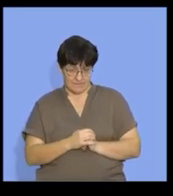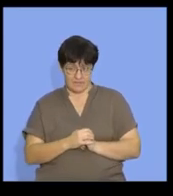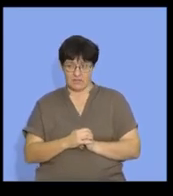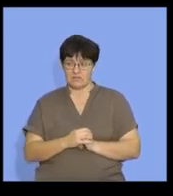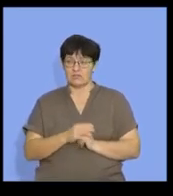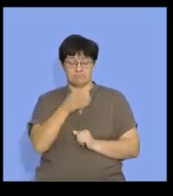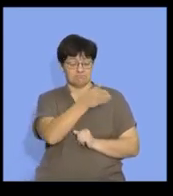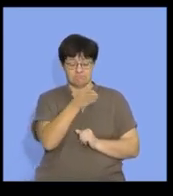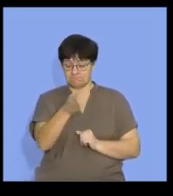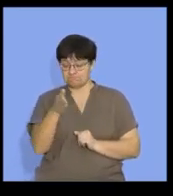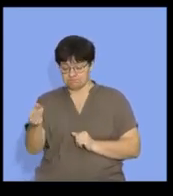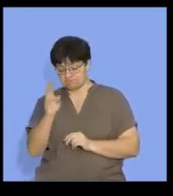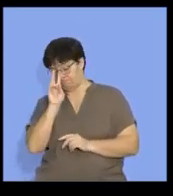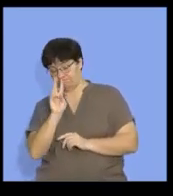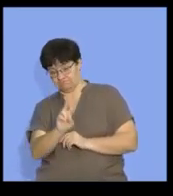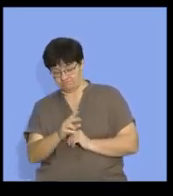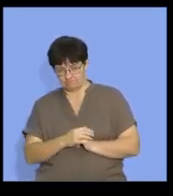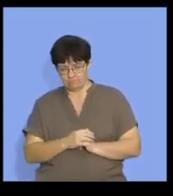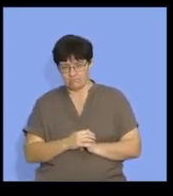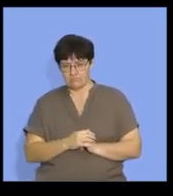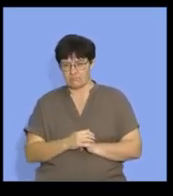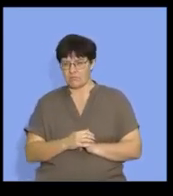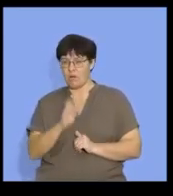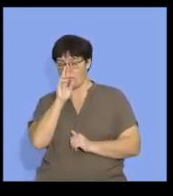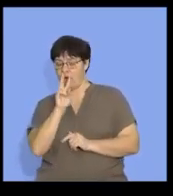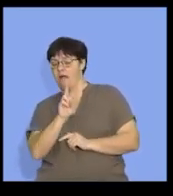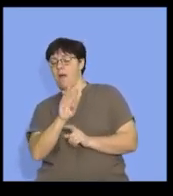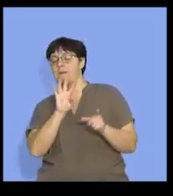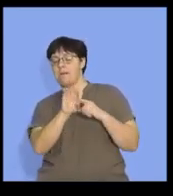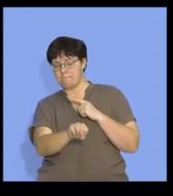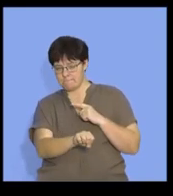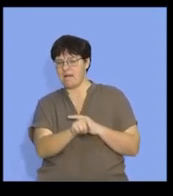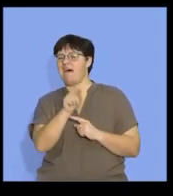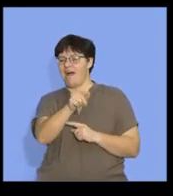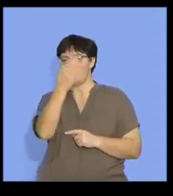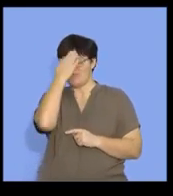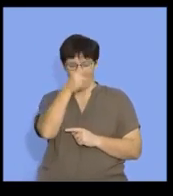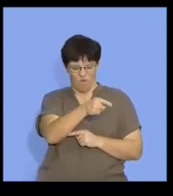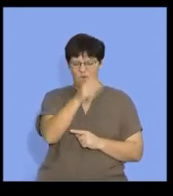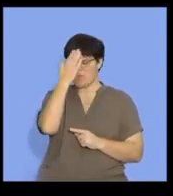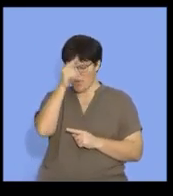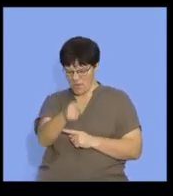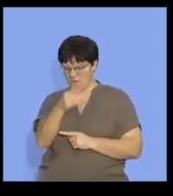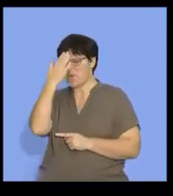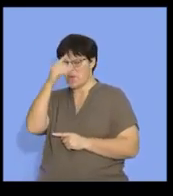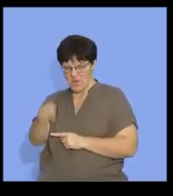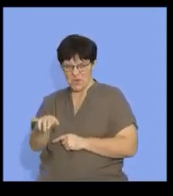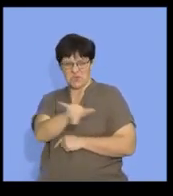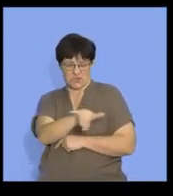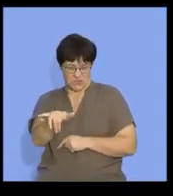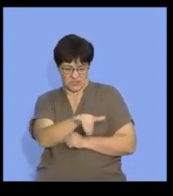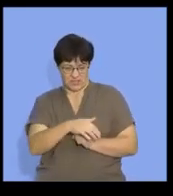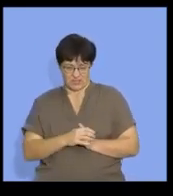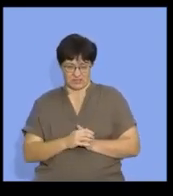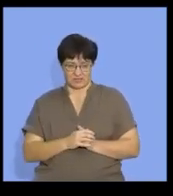the diagrams. We've got 3, and I'm hoping just by looking at them, you already can identify which they are. And